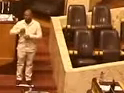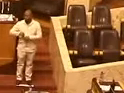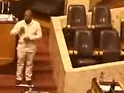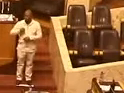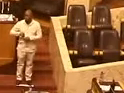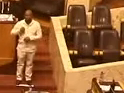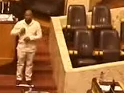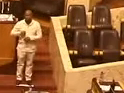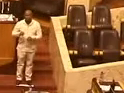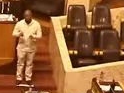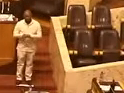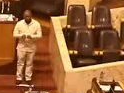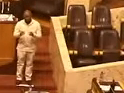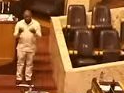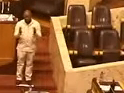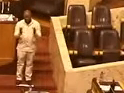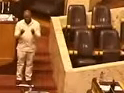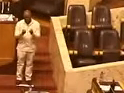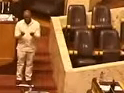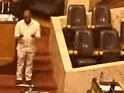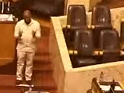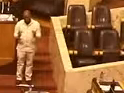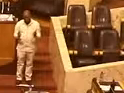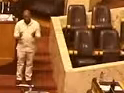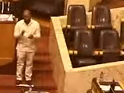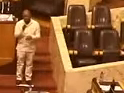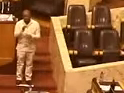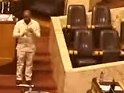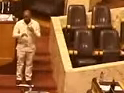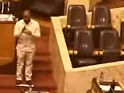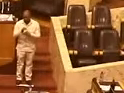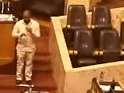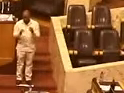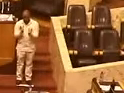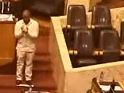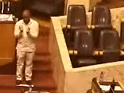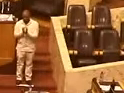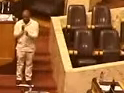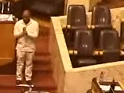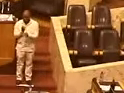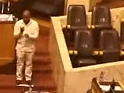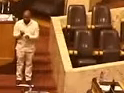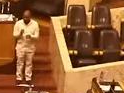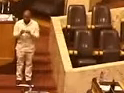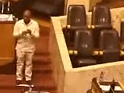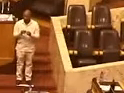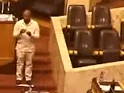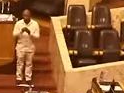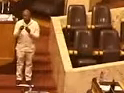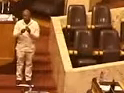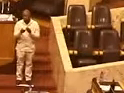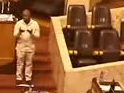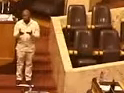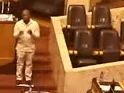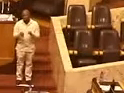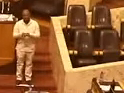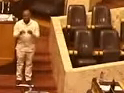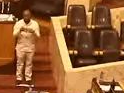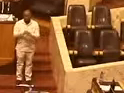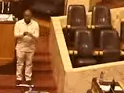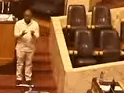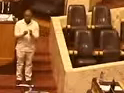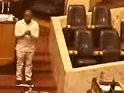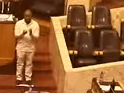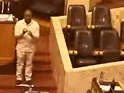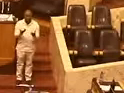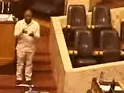We have also resolved to have quarterly meetings to monitor progress on projects being implemented by SANRA. To this end,